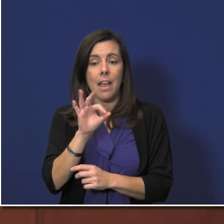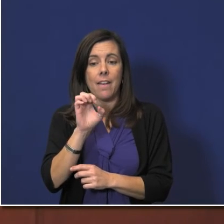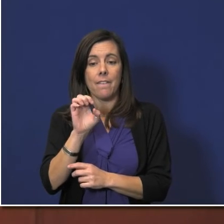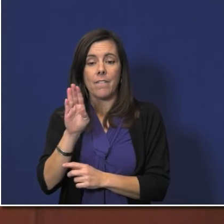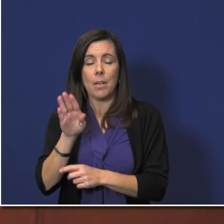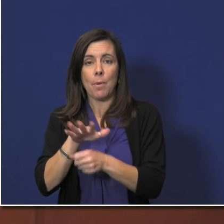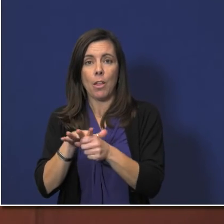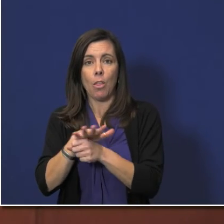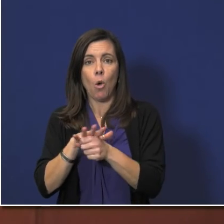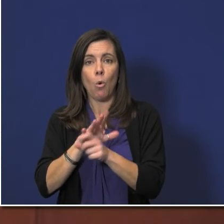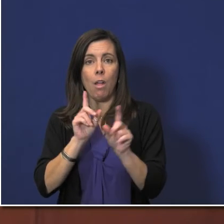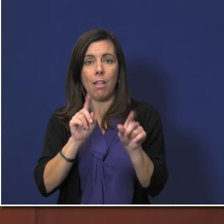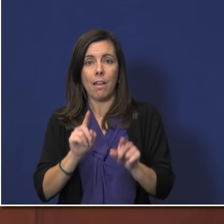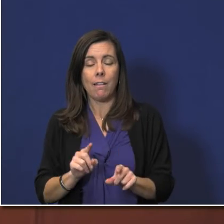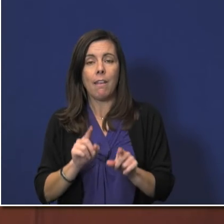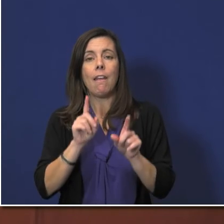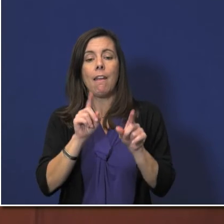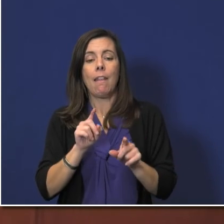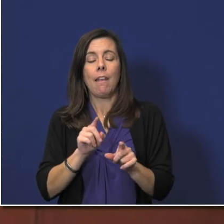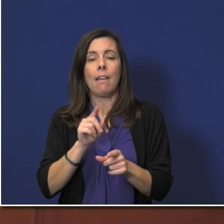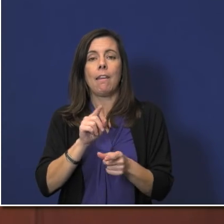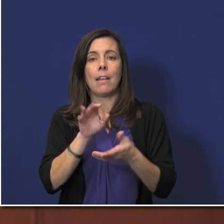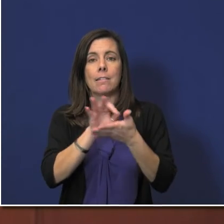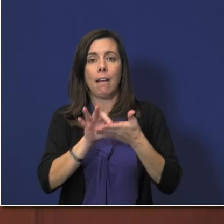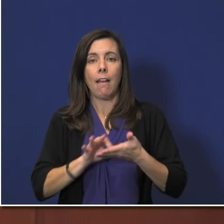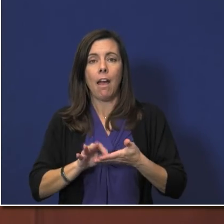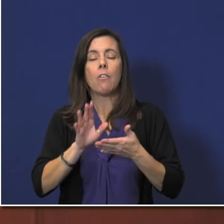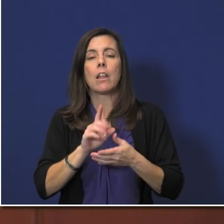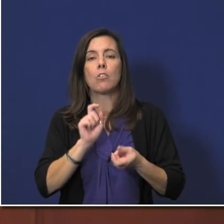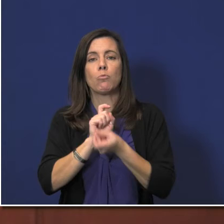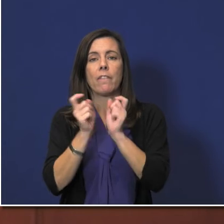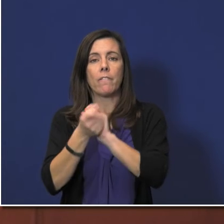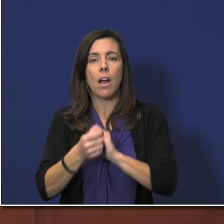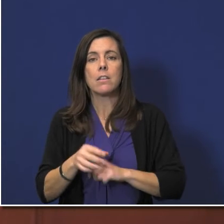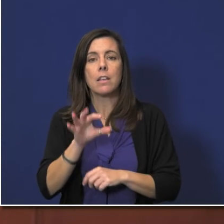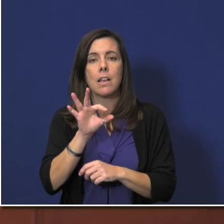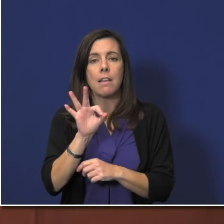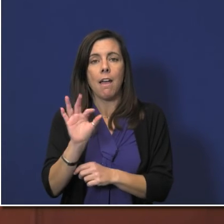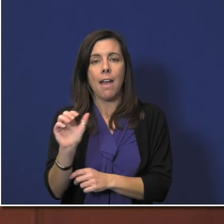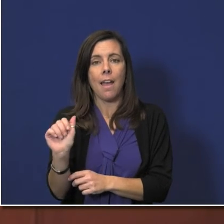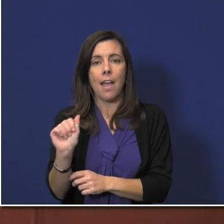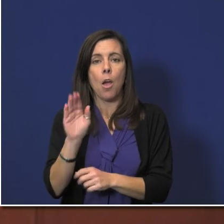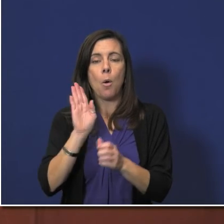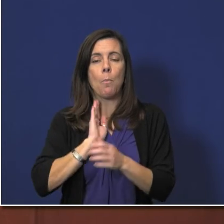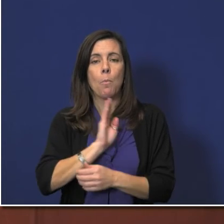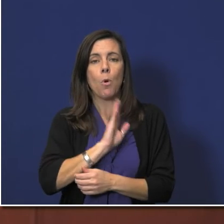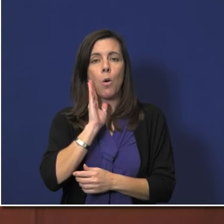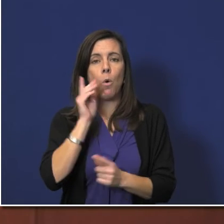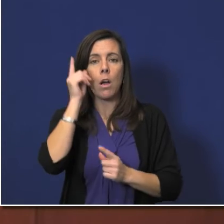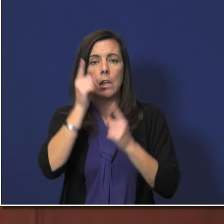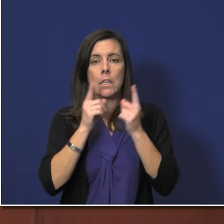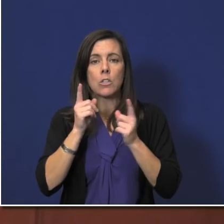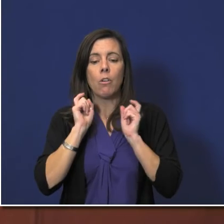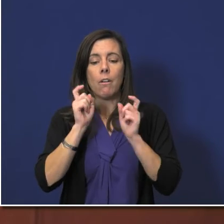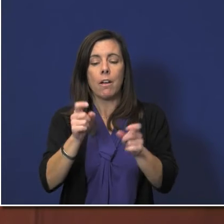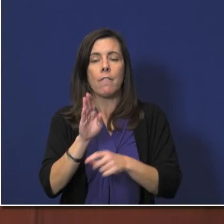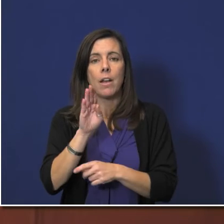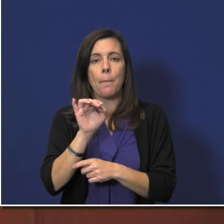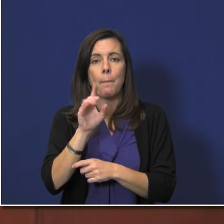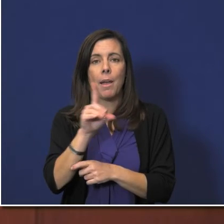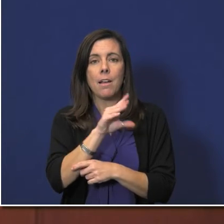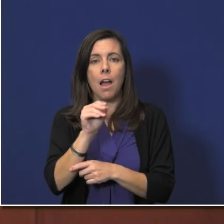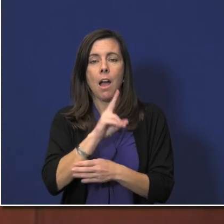local attendance accounting, a revise. 9A, the board will consider awarding bids and contracts and